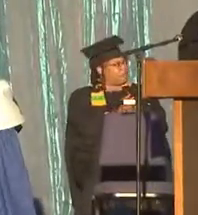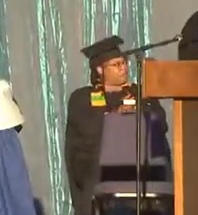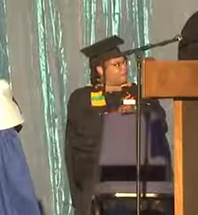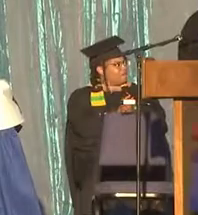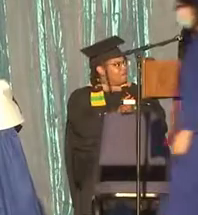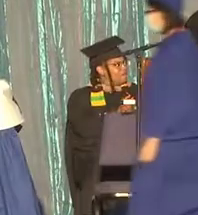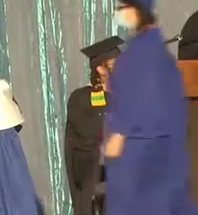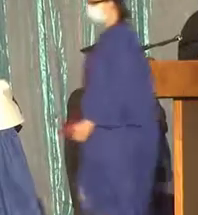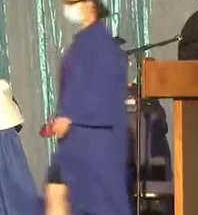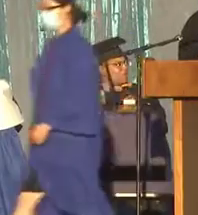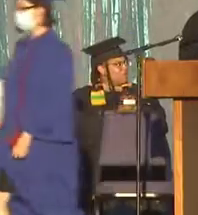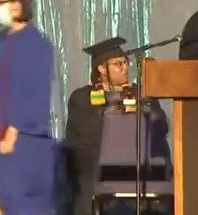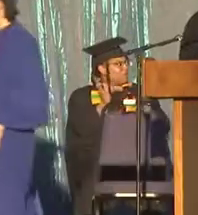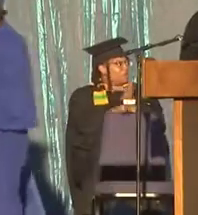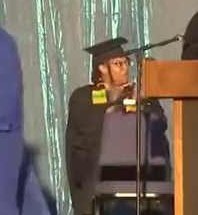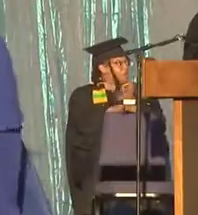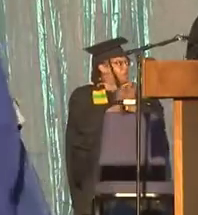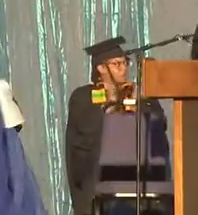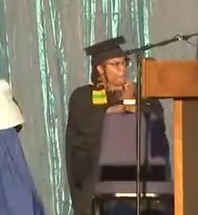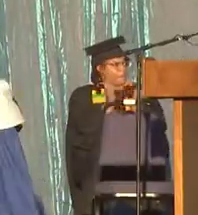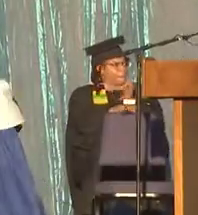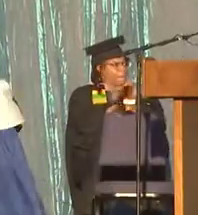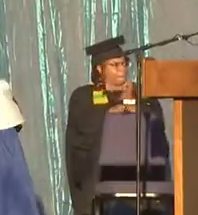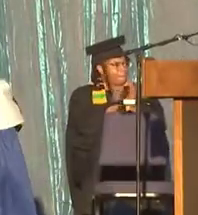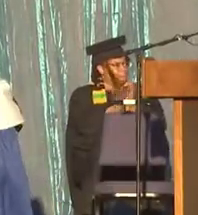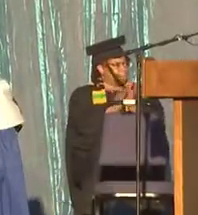Amy Nguyen, with honors.